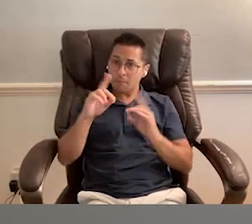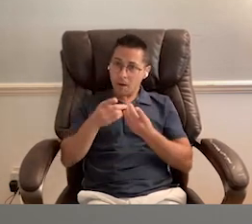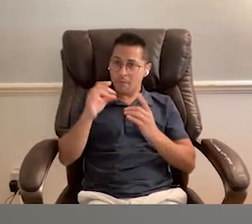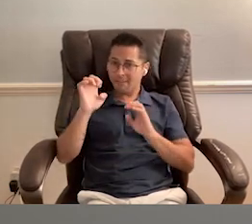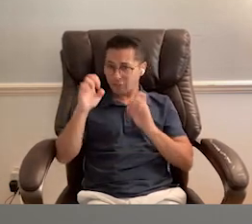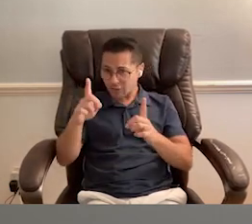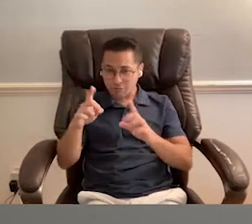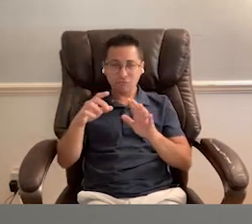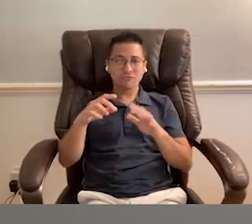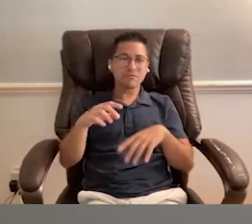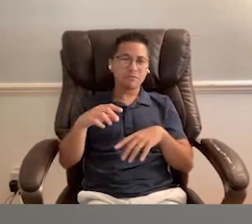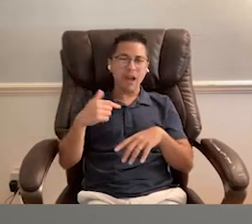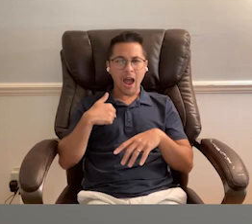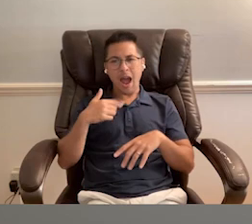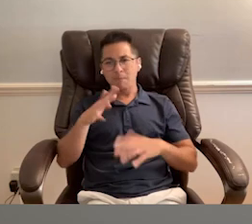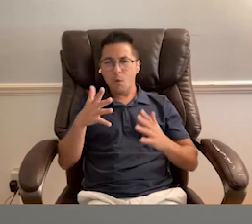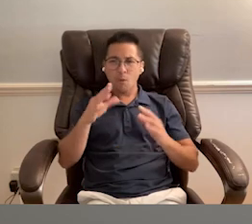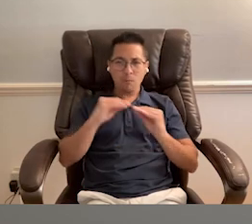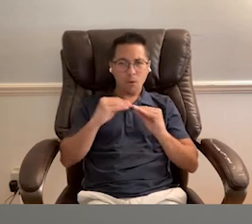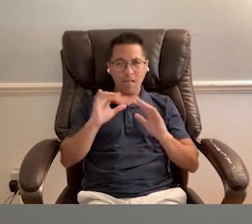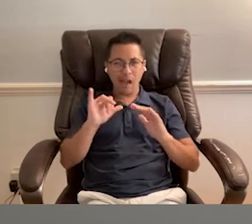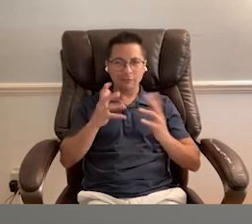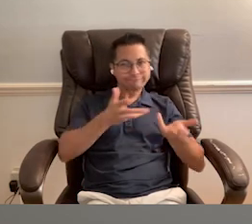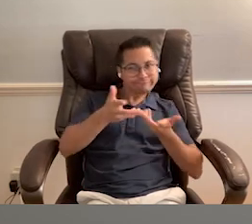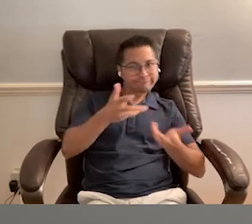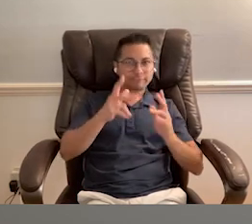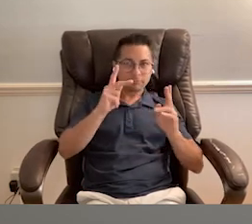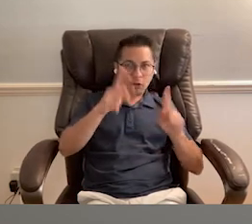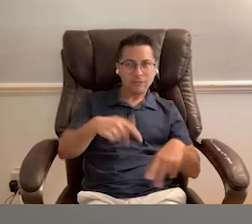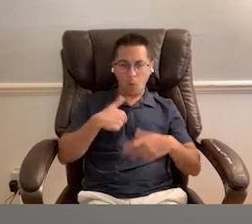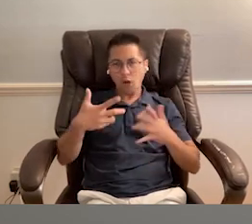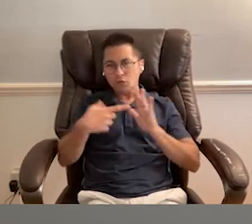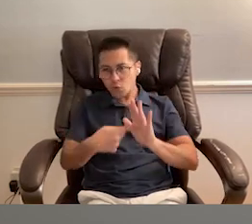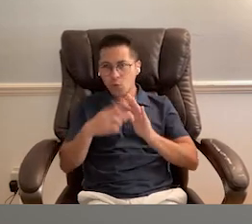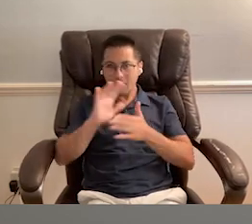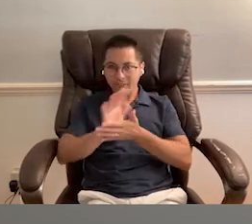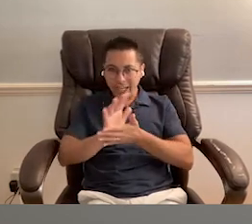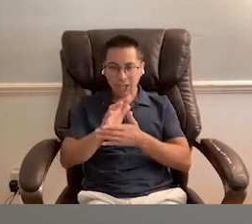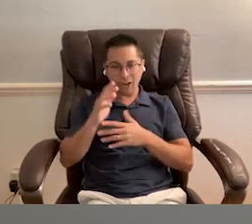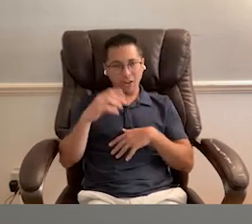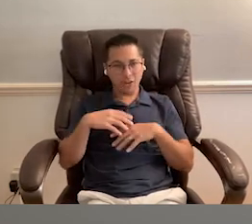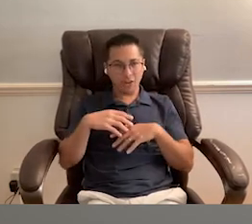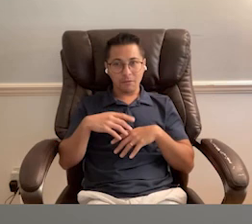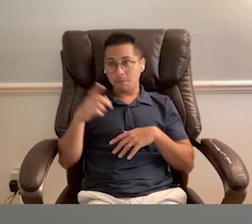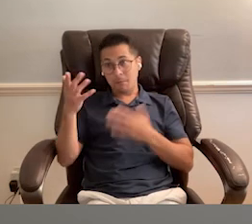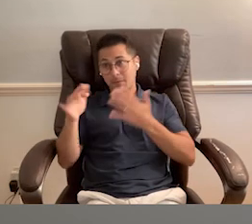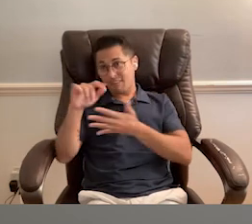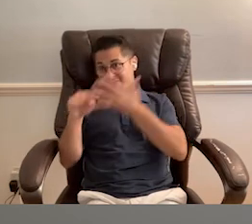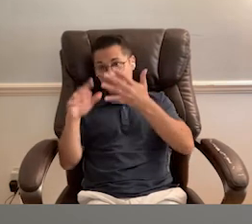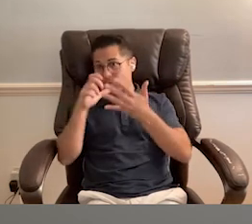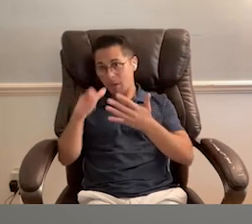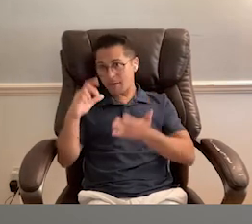of Education. But I kind of am more of an interactive person. I wanted to show you some videos, and all that would have probably had to have been improved. But this